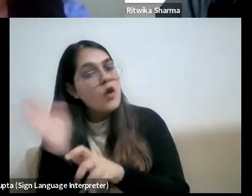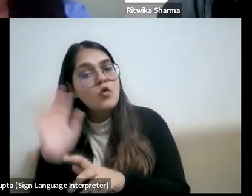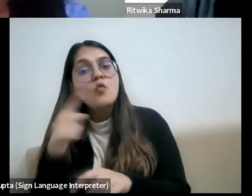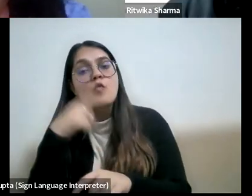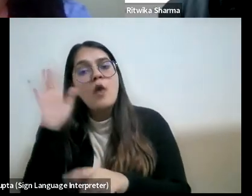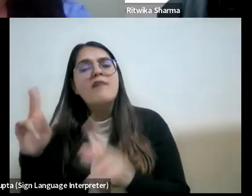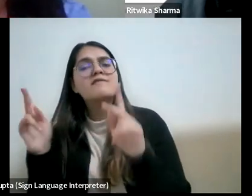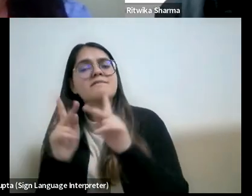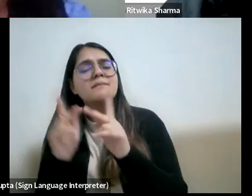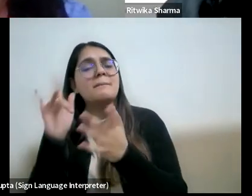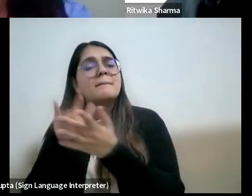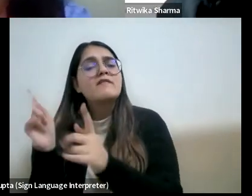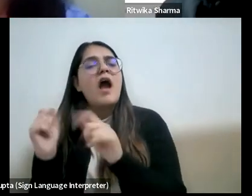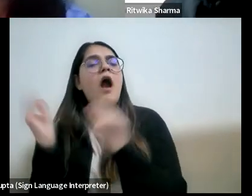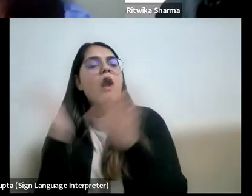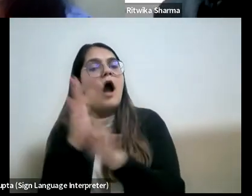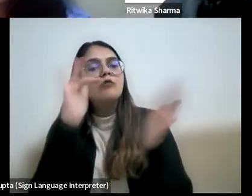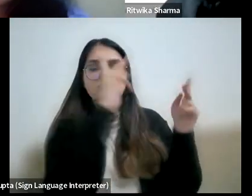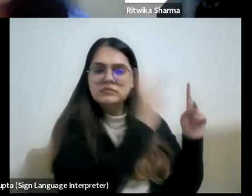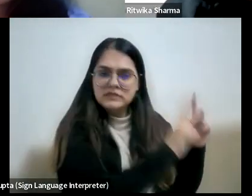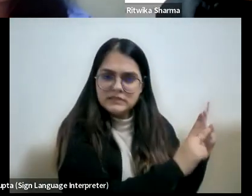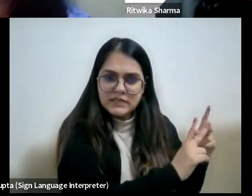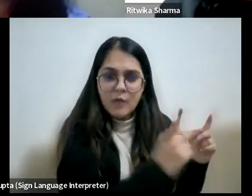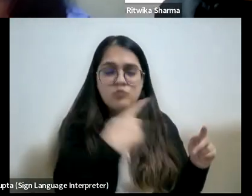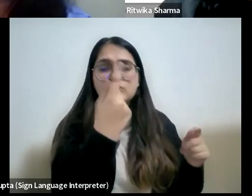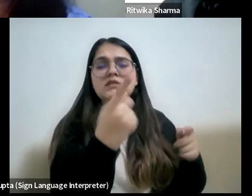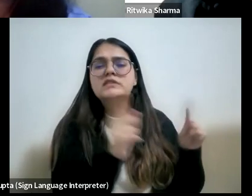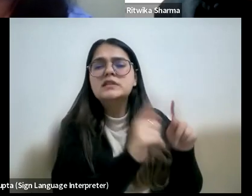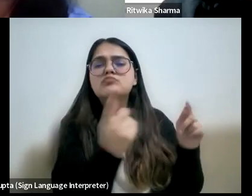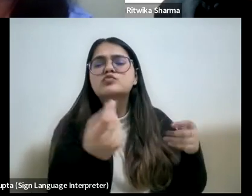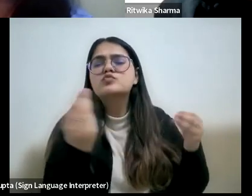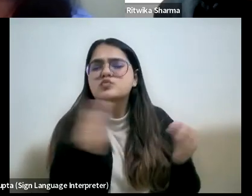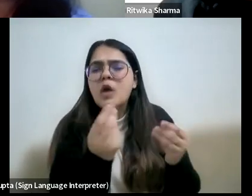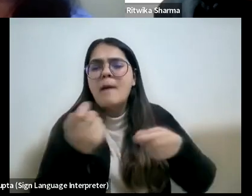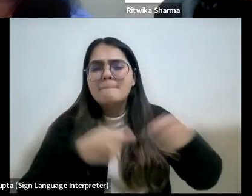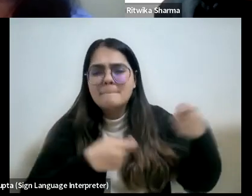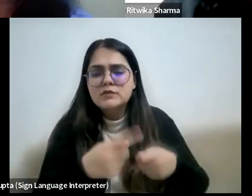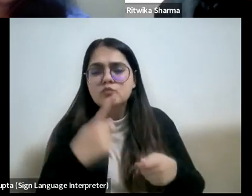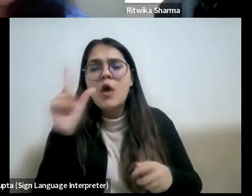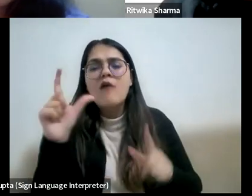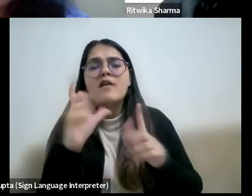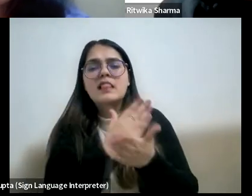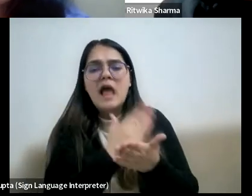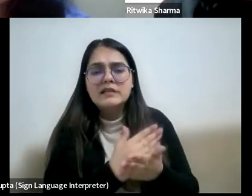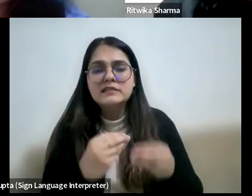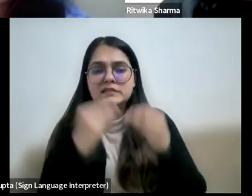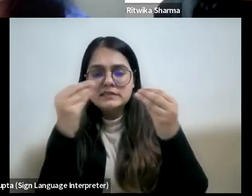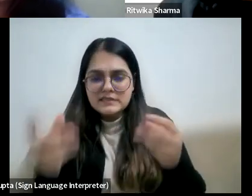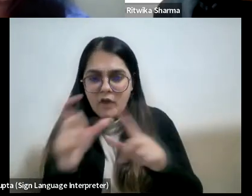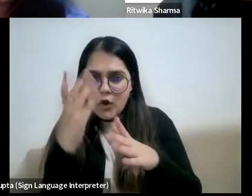who are somewhere the village level entrepreneurs who have been given this license to prepare the documents for all